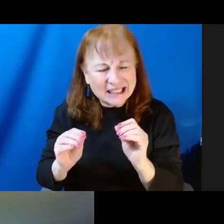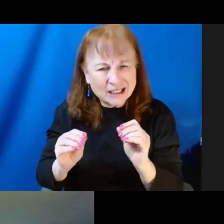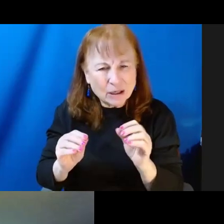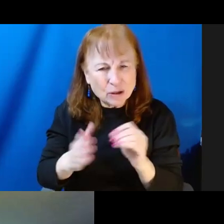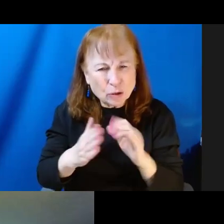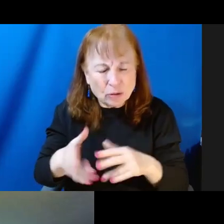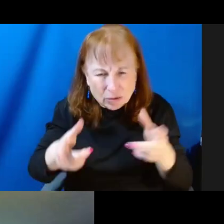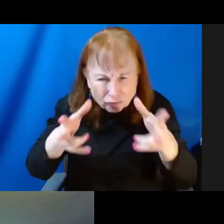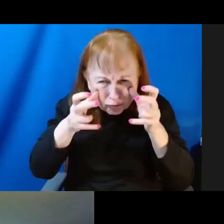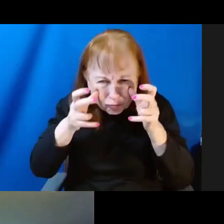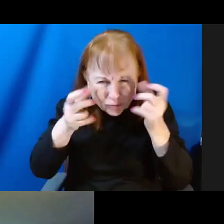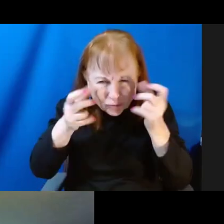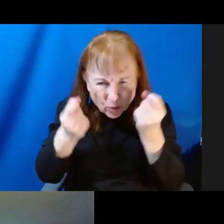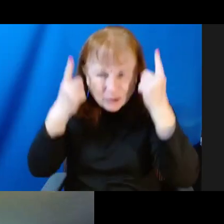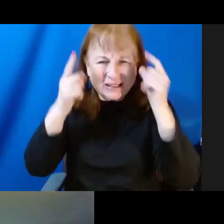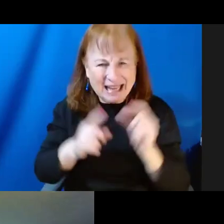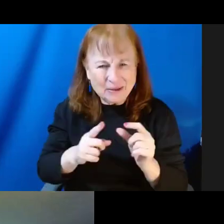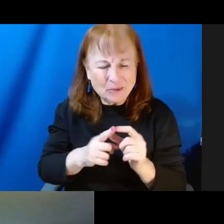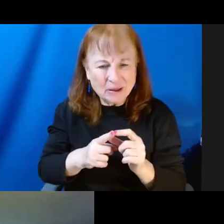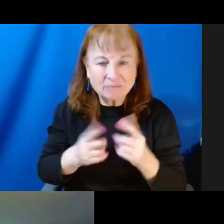receptively? Um,